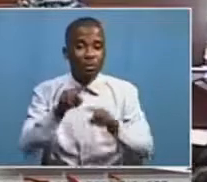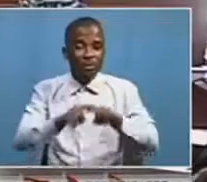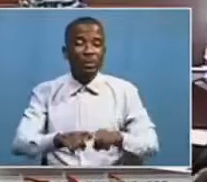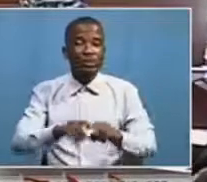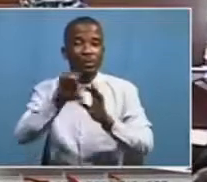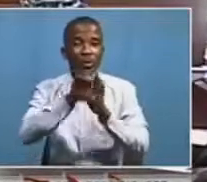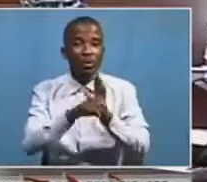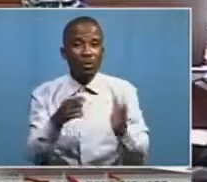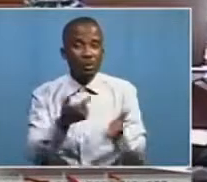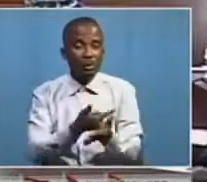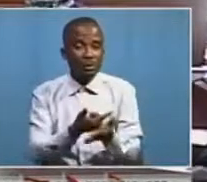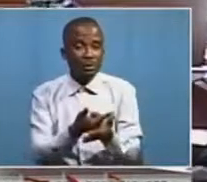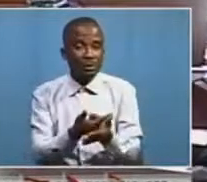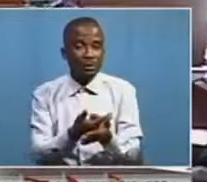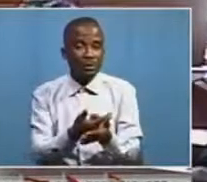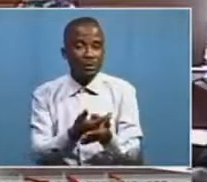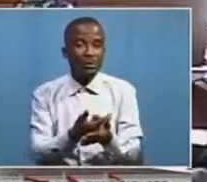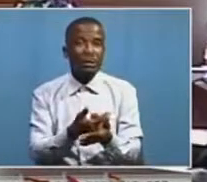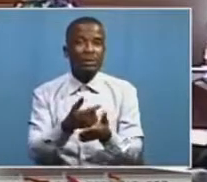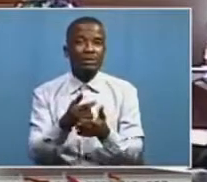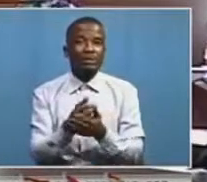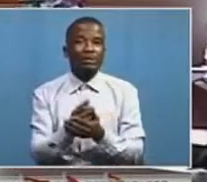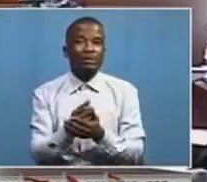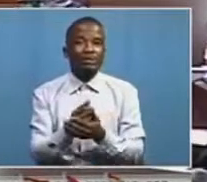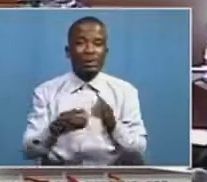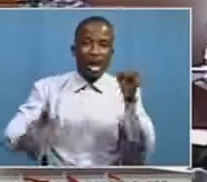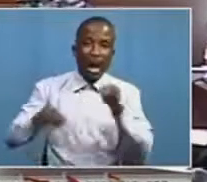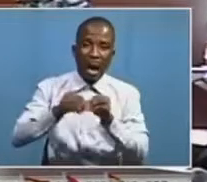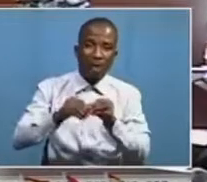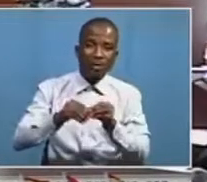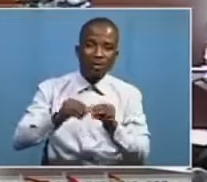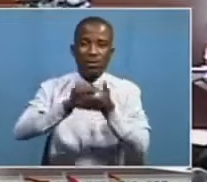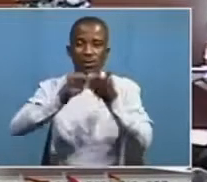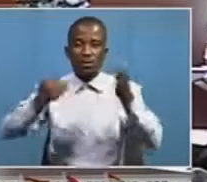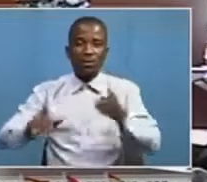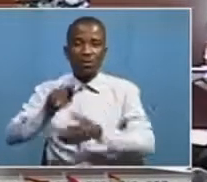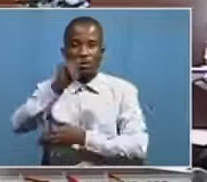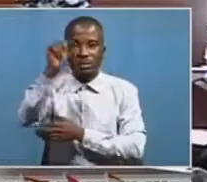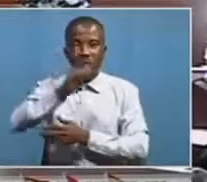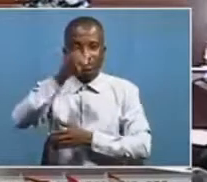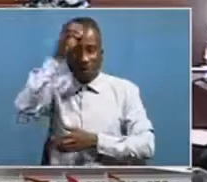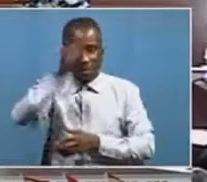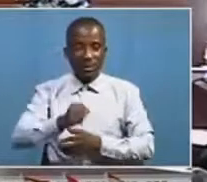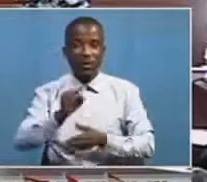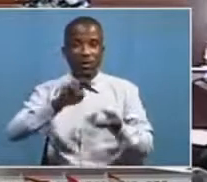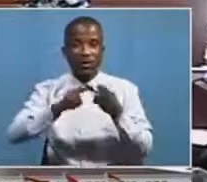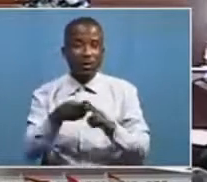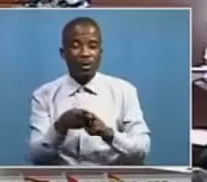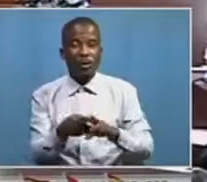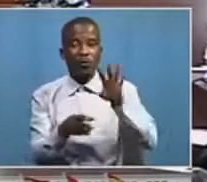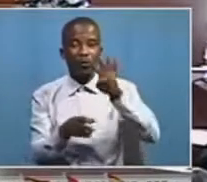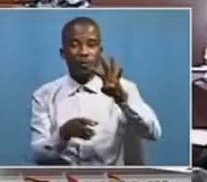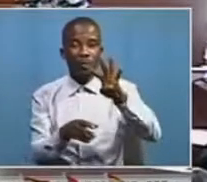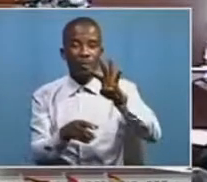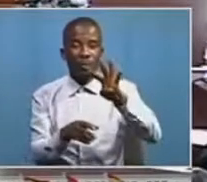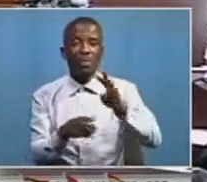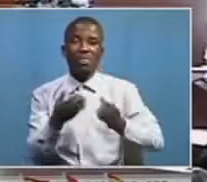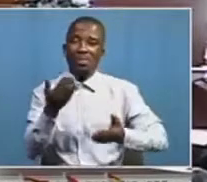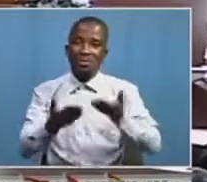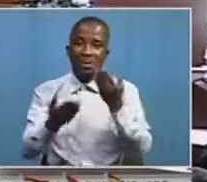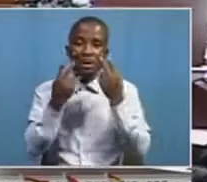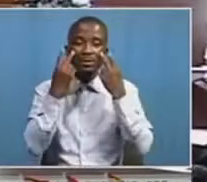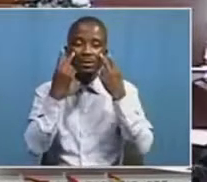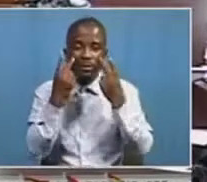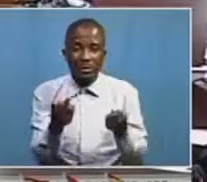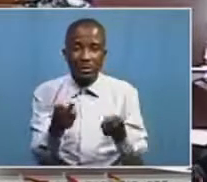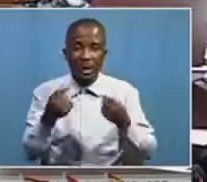Constitution threshold by the exclusion or inclusion of the Petition constituency presidential election results. 4, whether or not the declaration